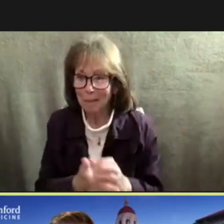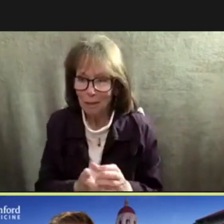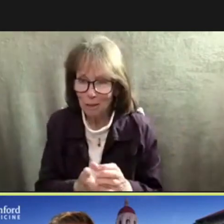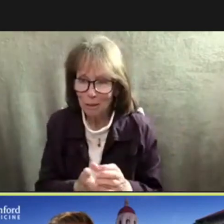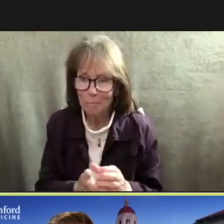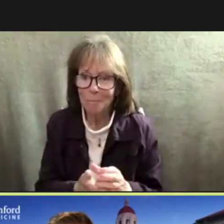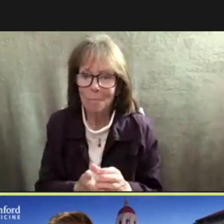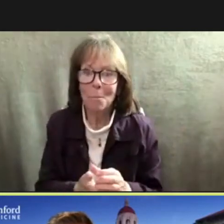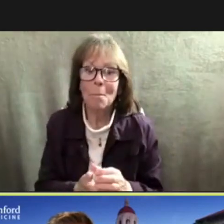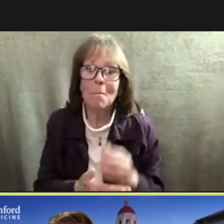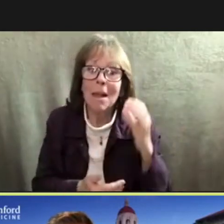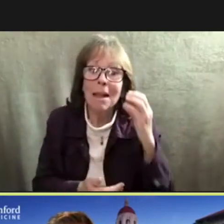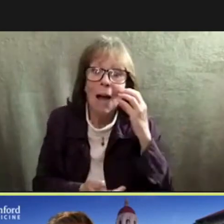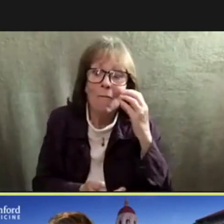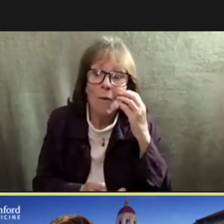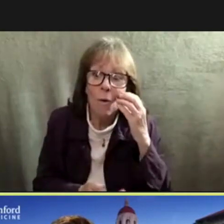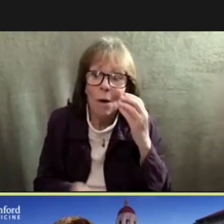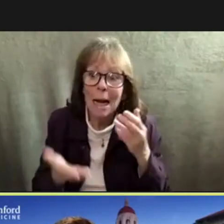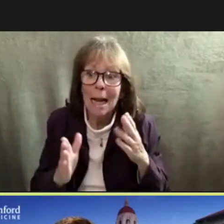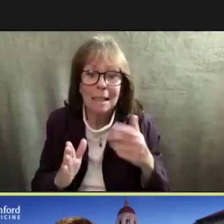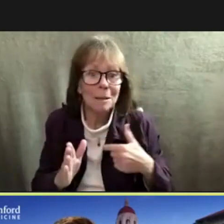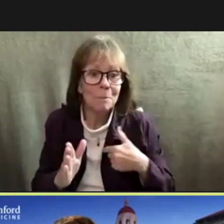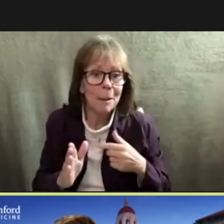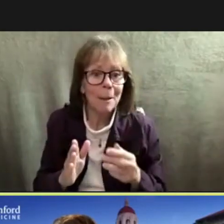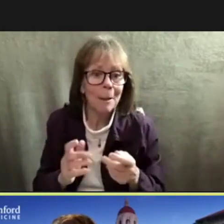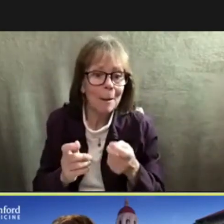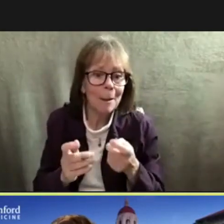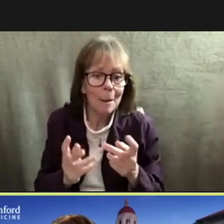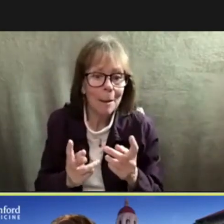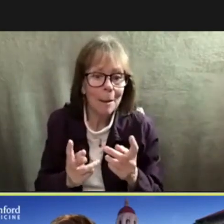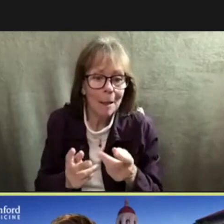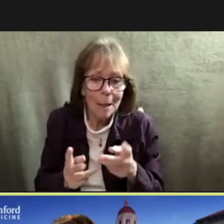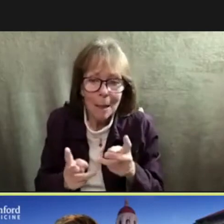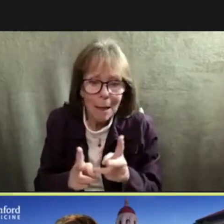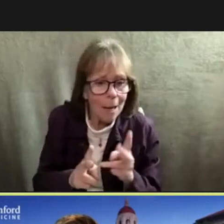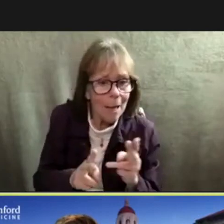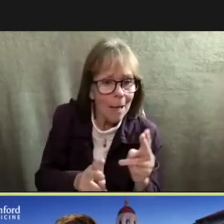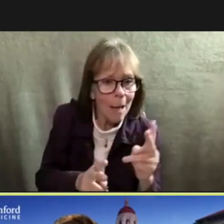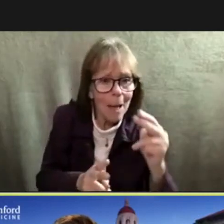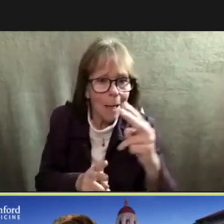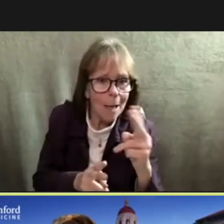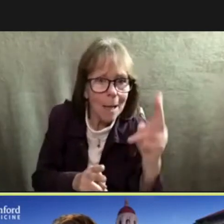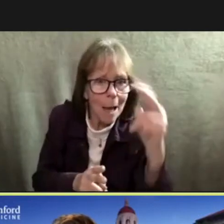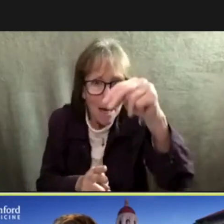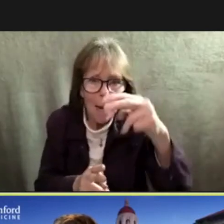the iPhone allows you to like snip out people and put them on a background of your